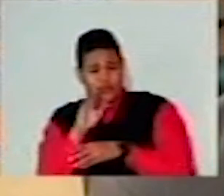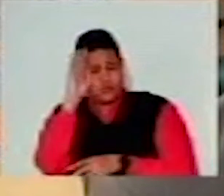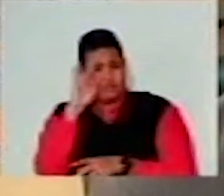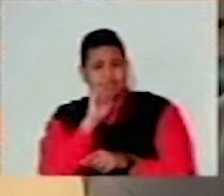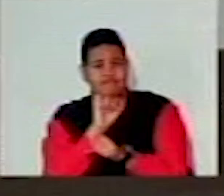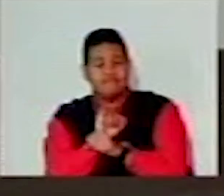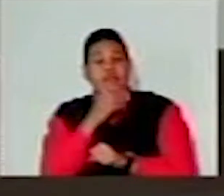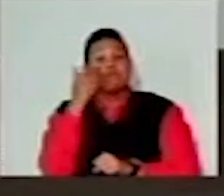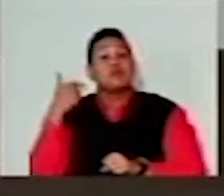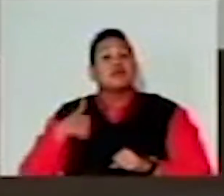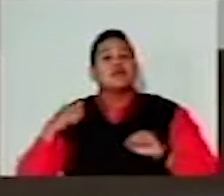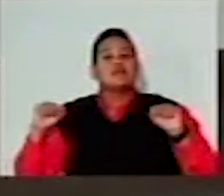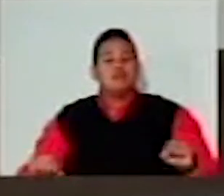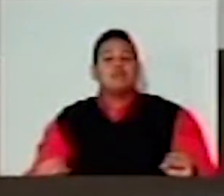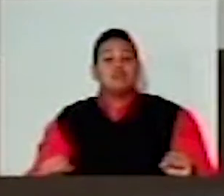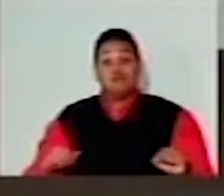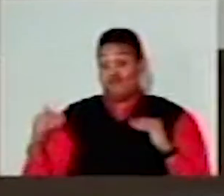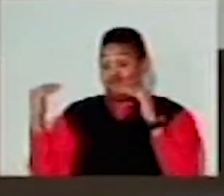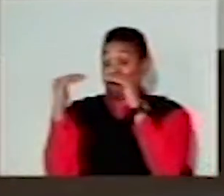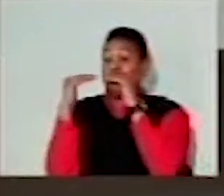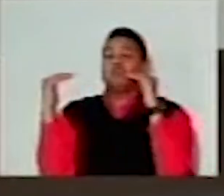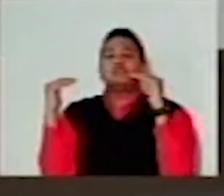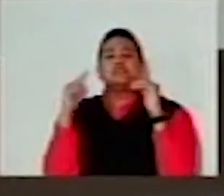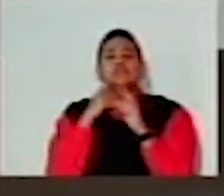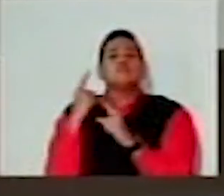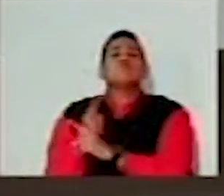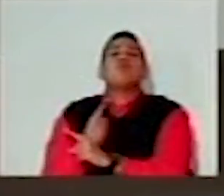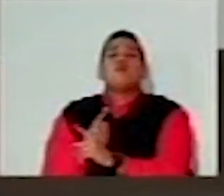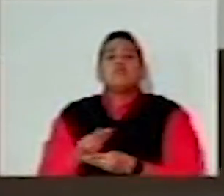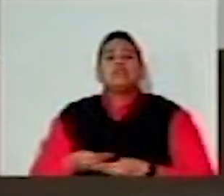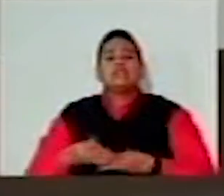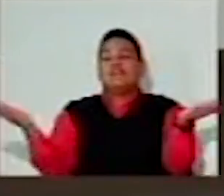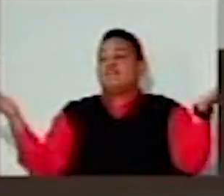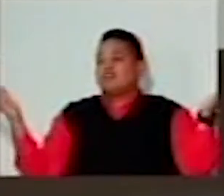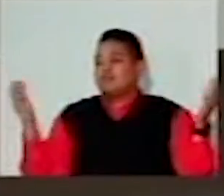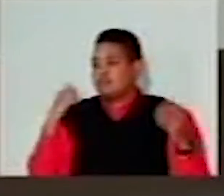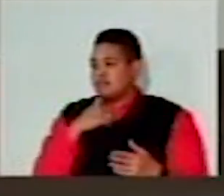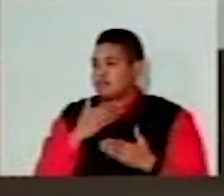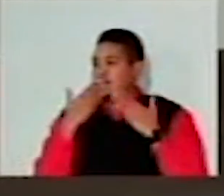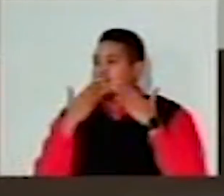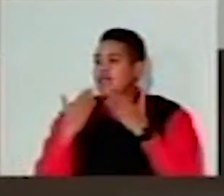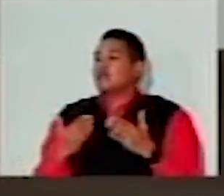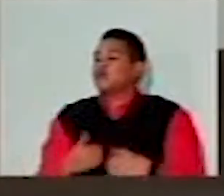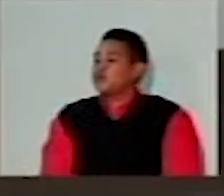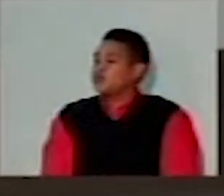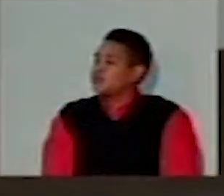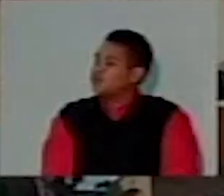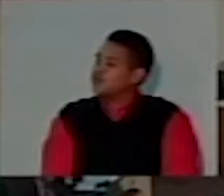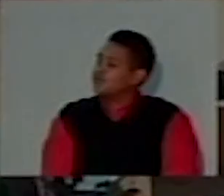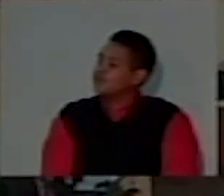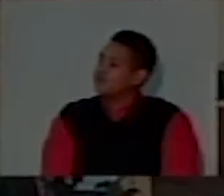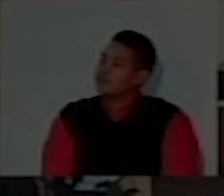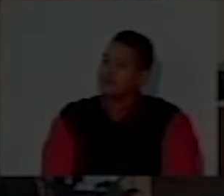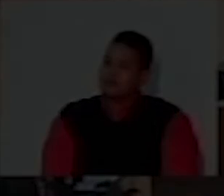as best as I can, that justice is properly delivered in this country. I thank you.